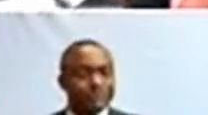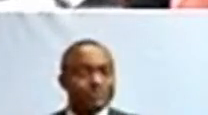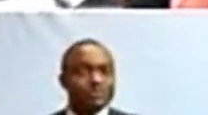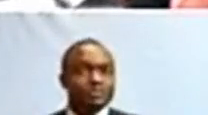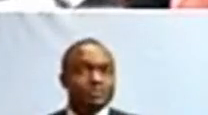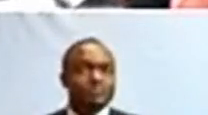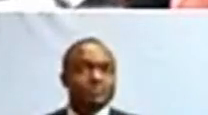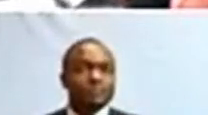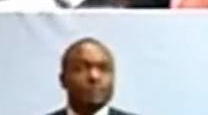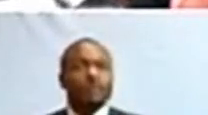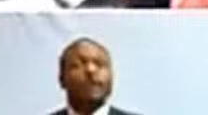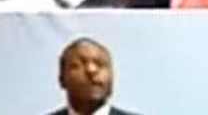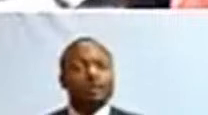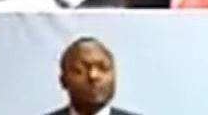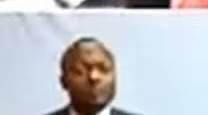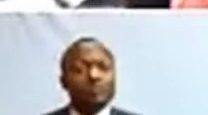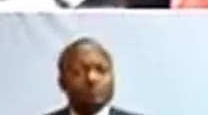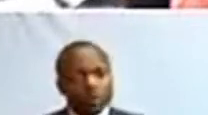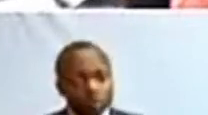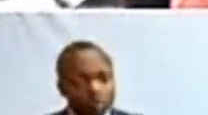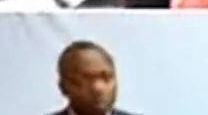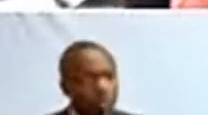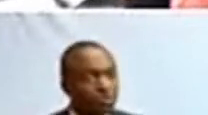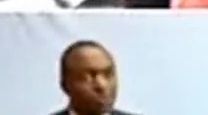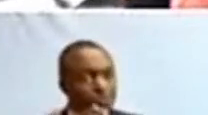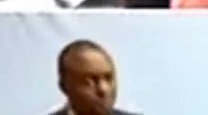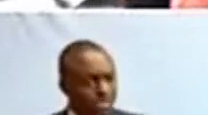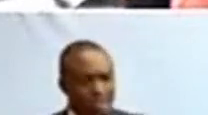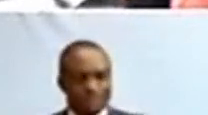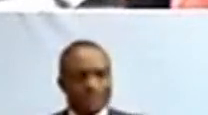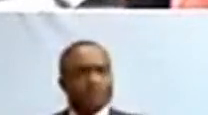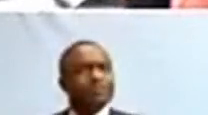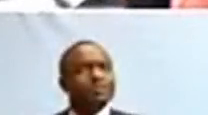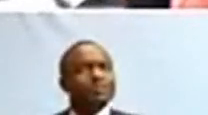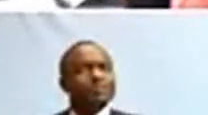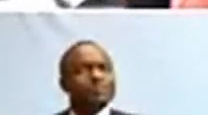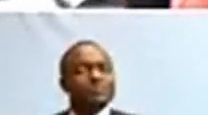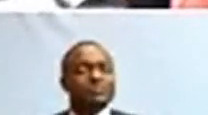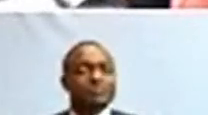And you had all the piece that was okay?